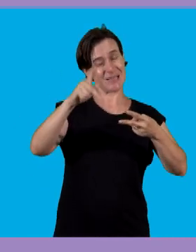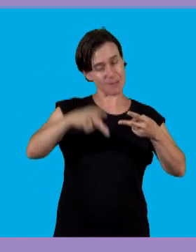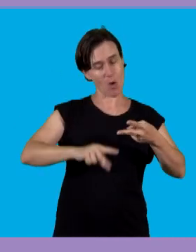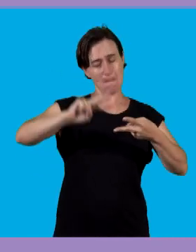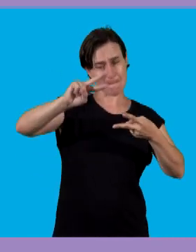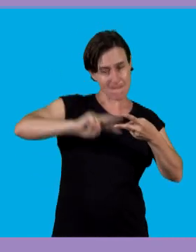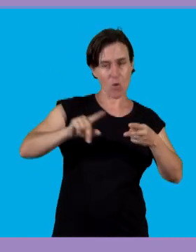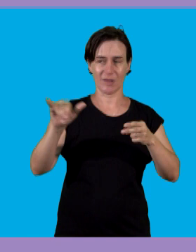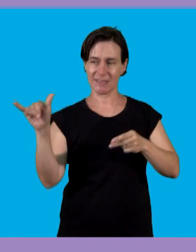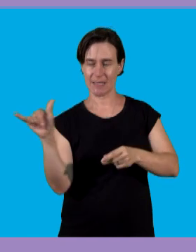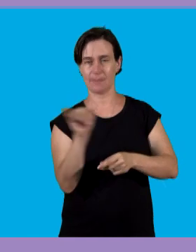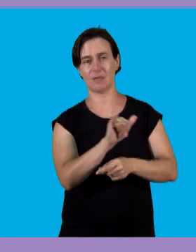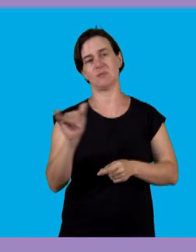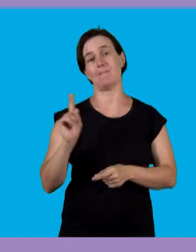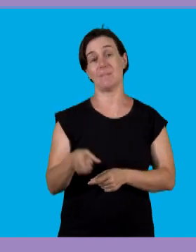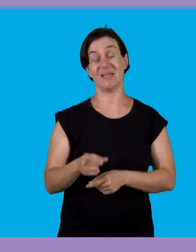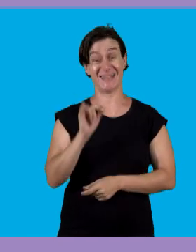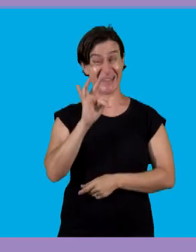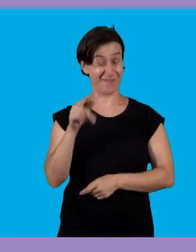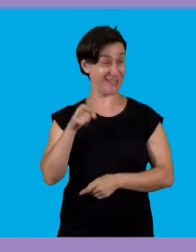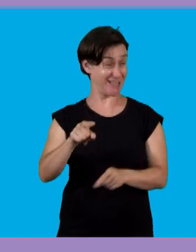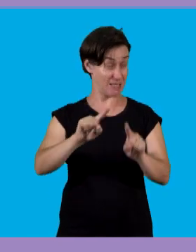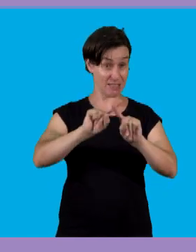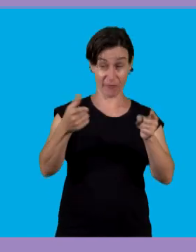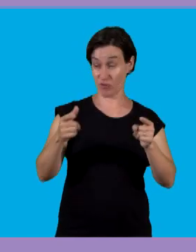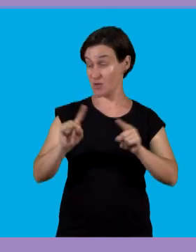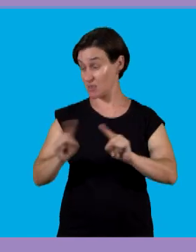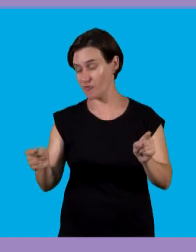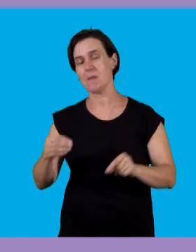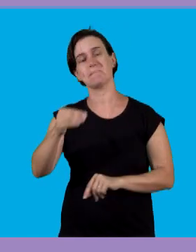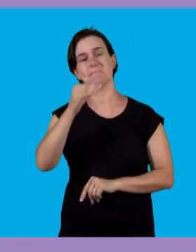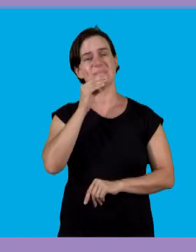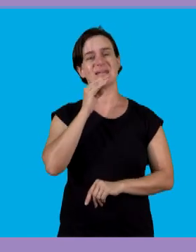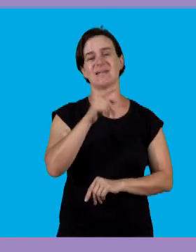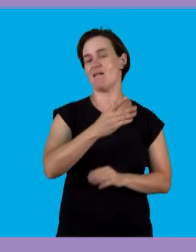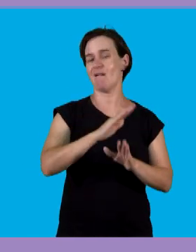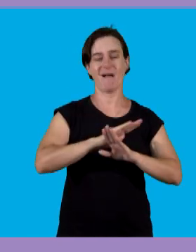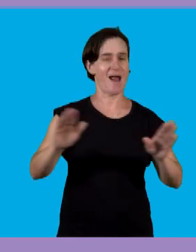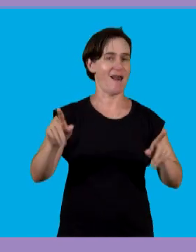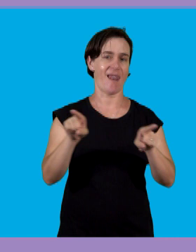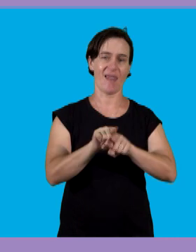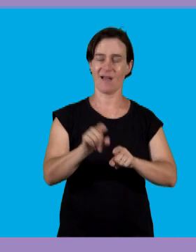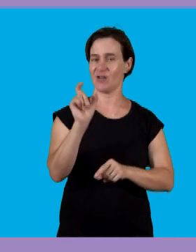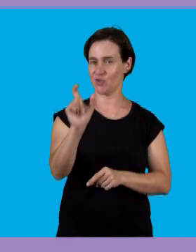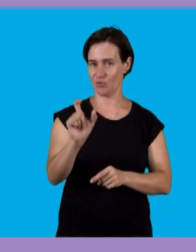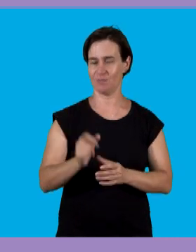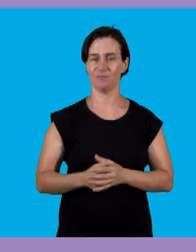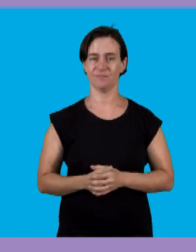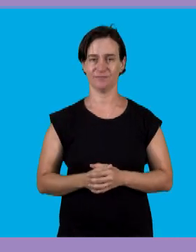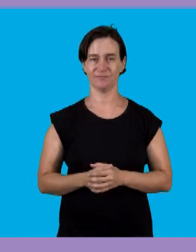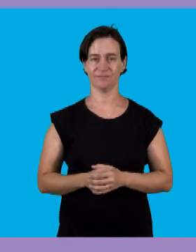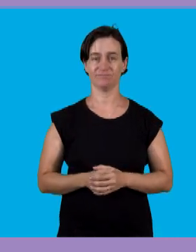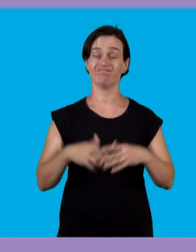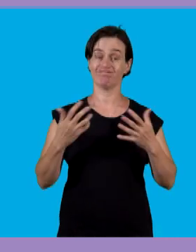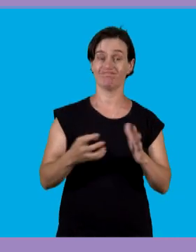are the same, if the exponents to the variables are not the same, these will be unlike